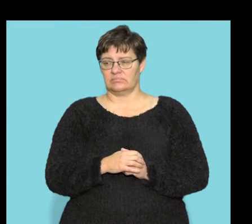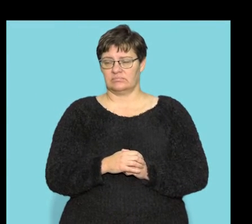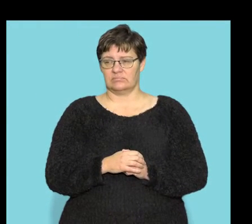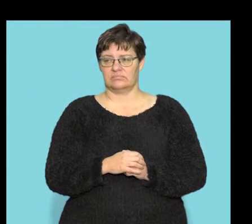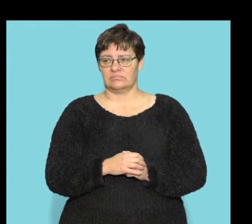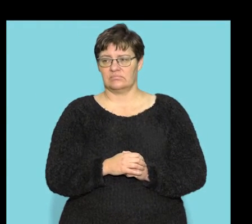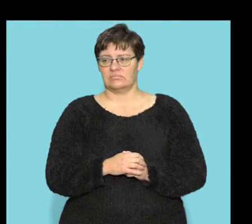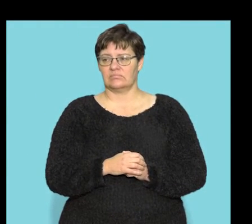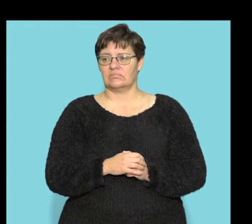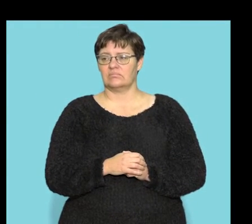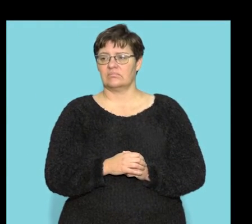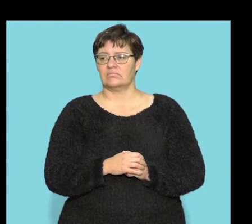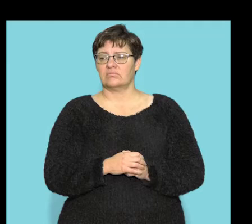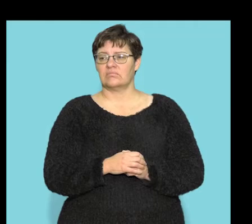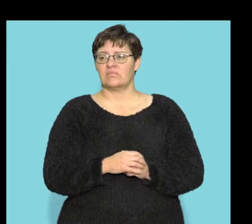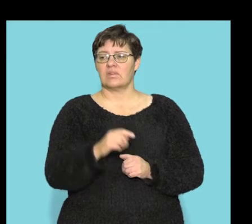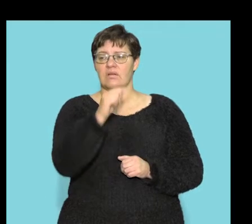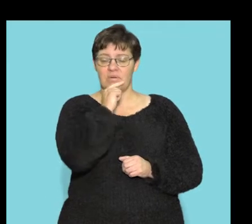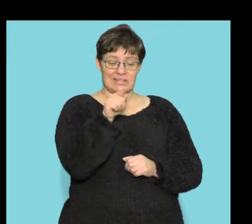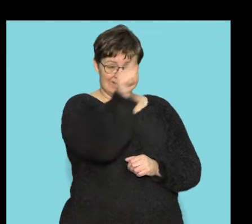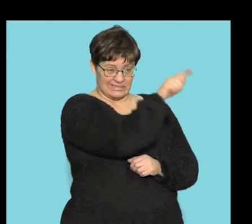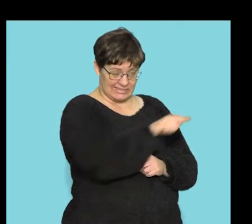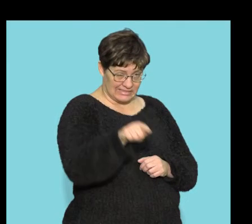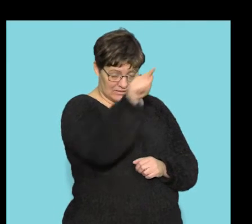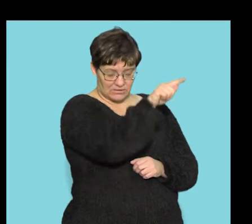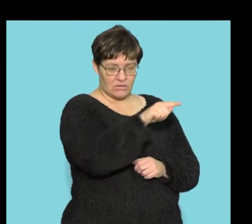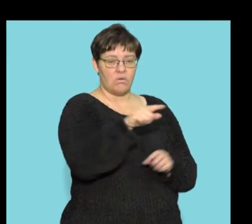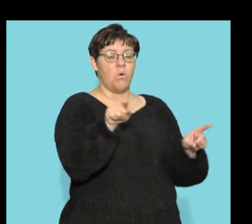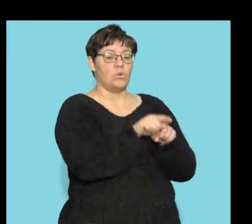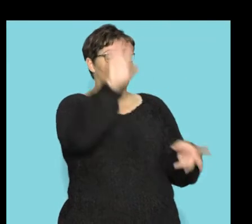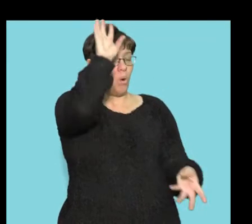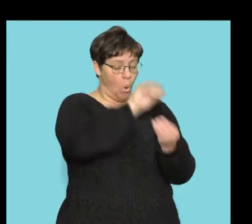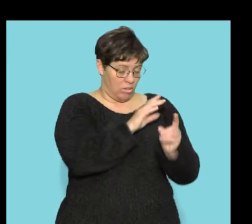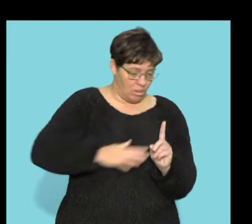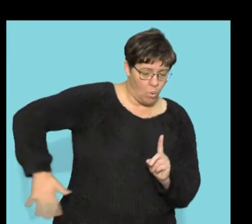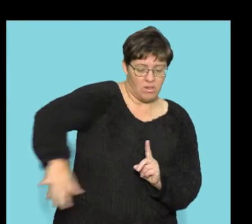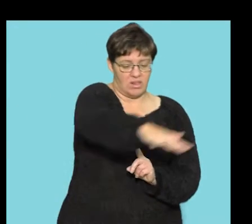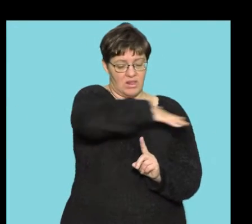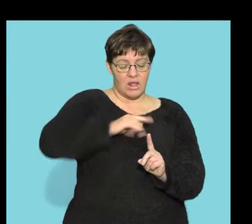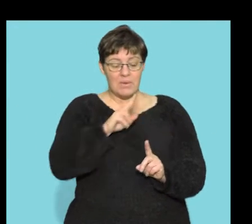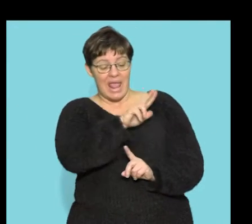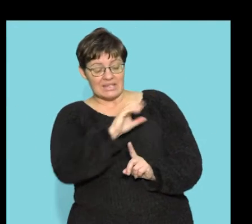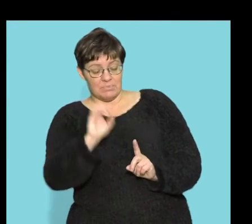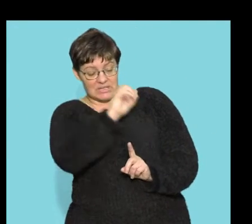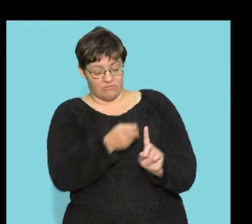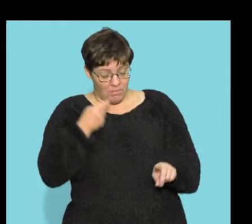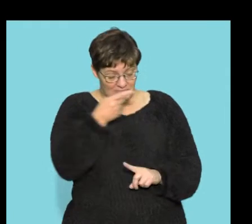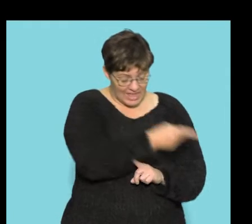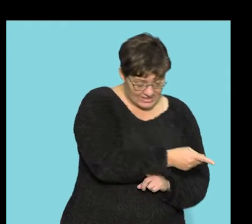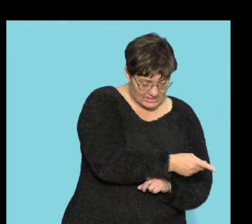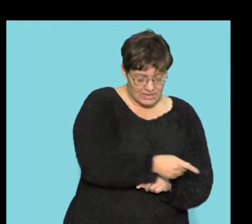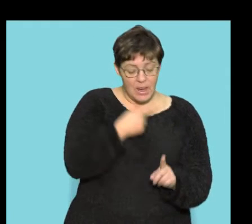my... So this water and electricity figure of 248,000 was the total amount. You had to take 80% of